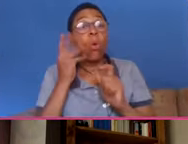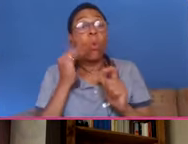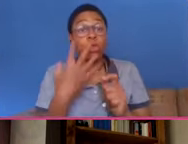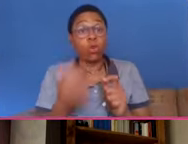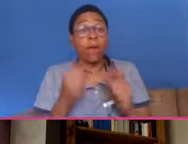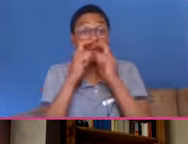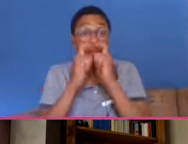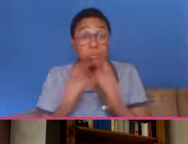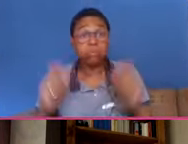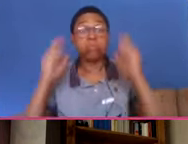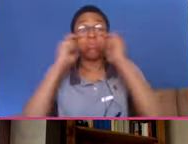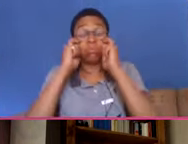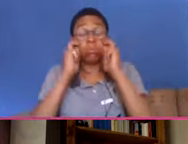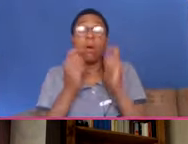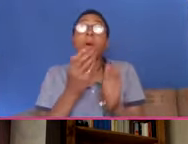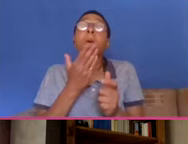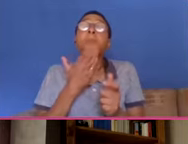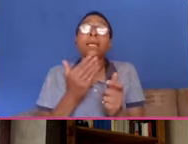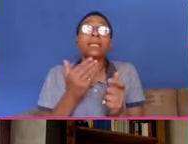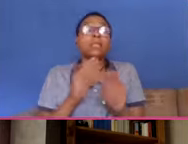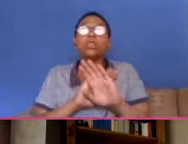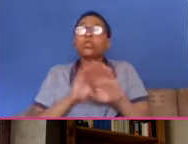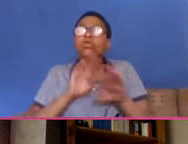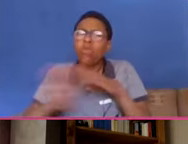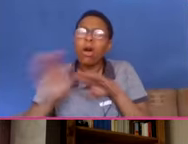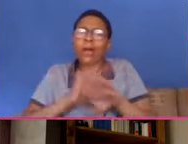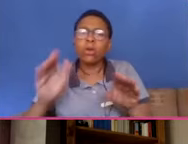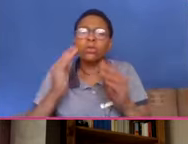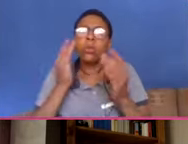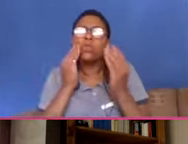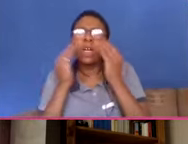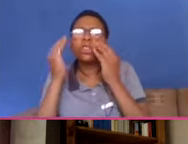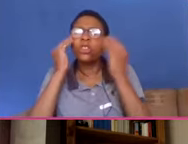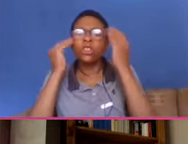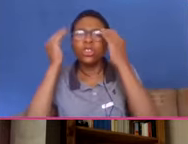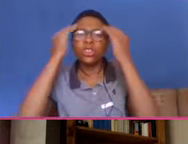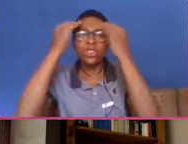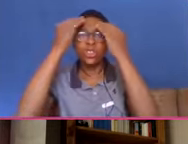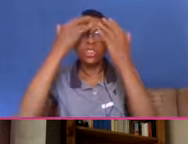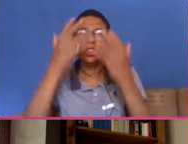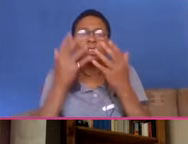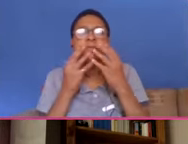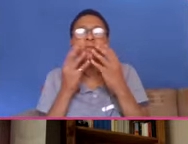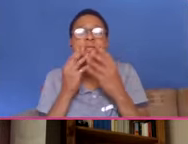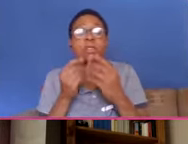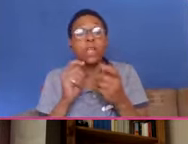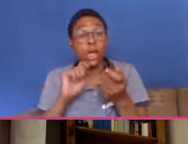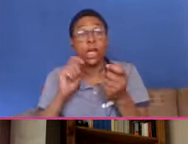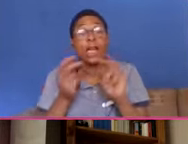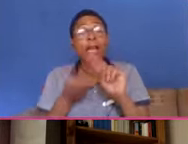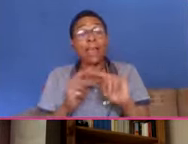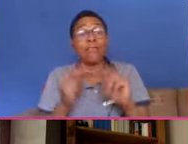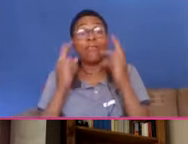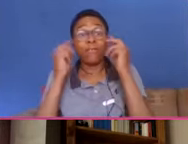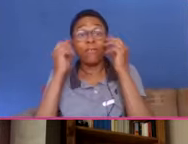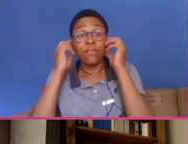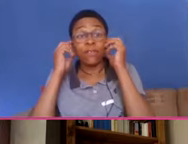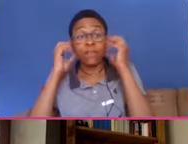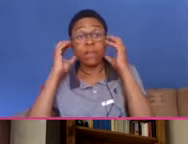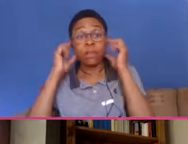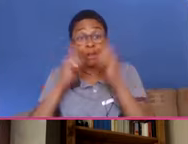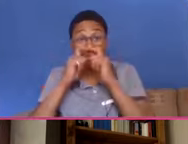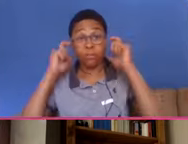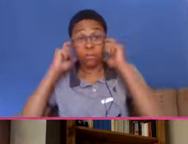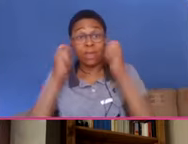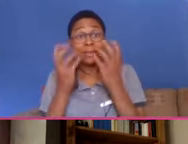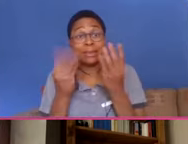as you could contaminate them with germs from your hands. Change your face covering if it becomes damp or if you've touched